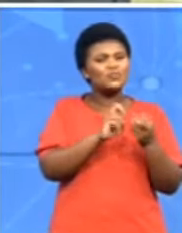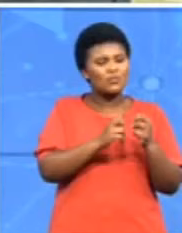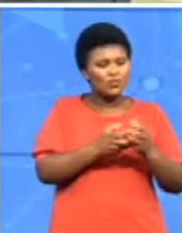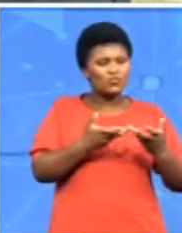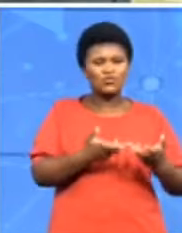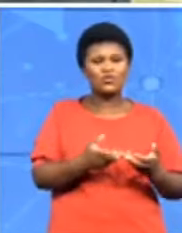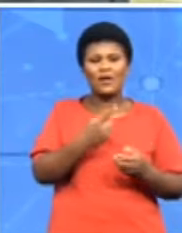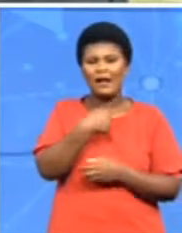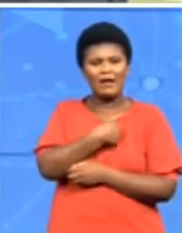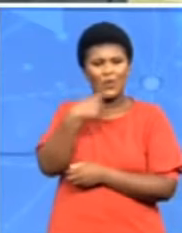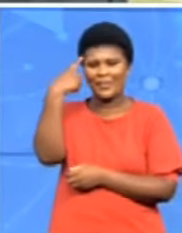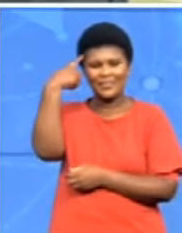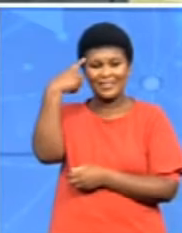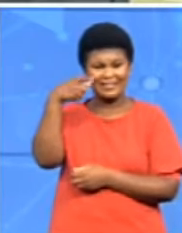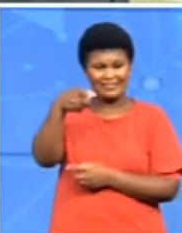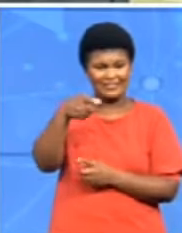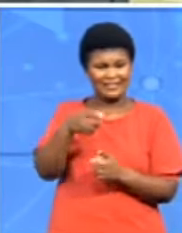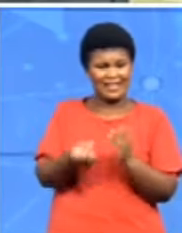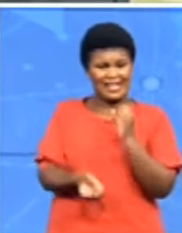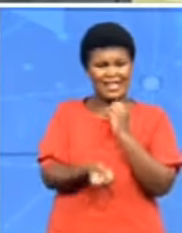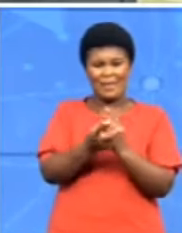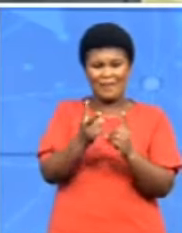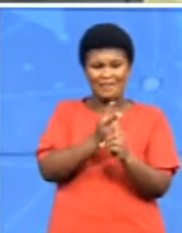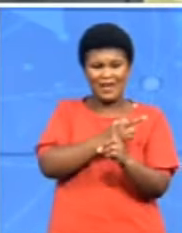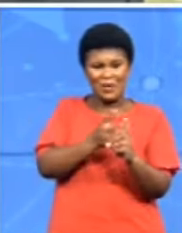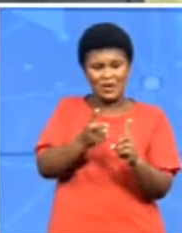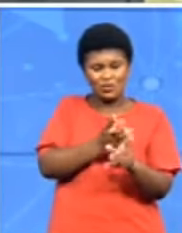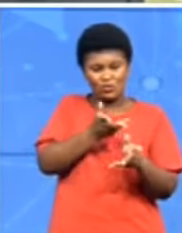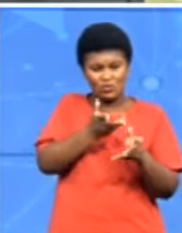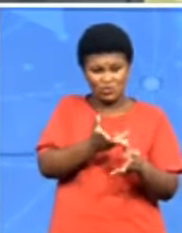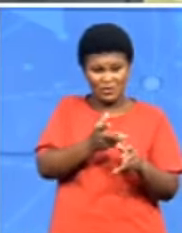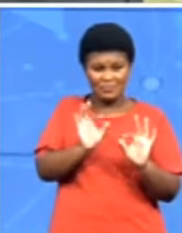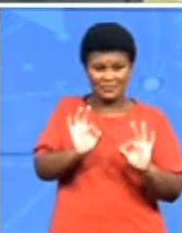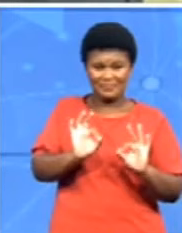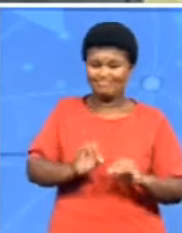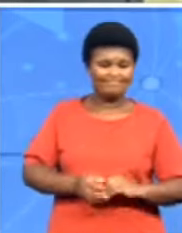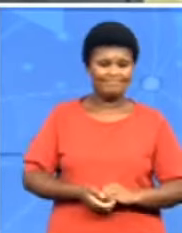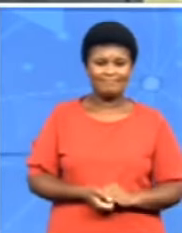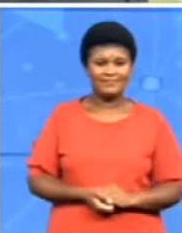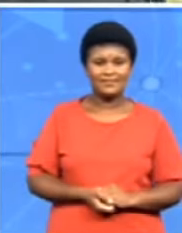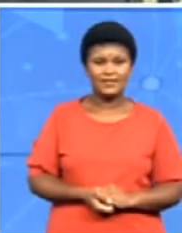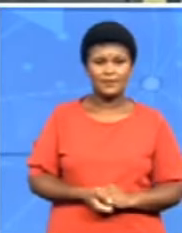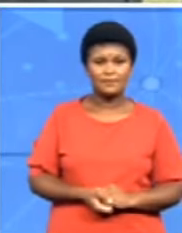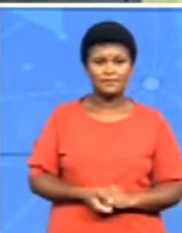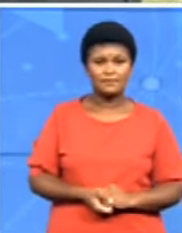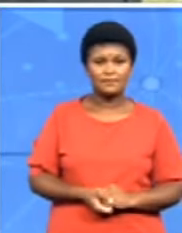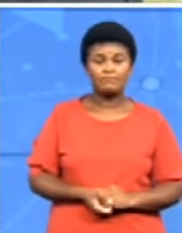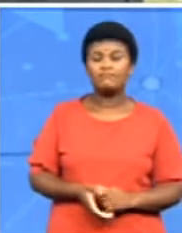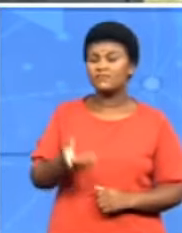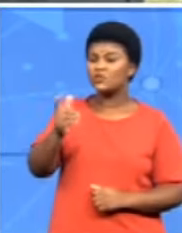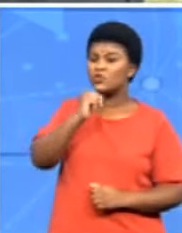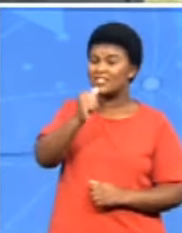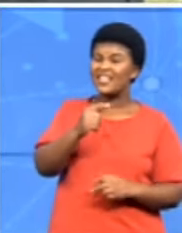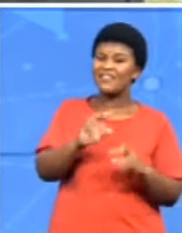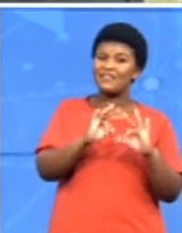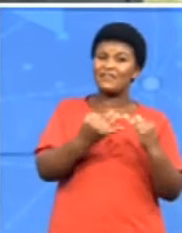violence or violent approach is helpful. You mentioned that it's a family feud and now the other family members have